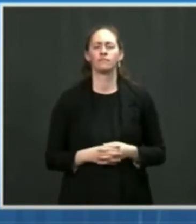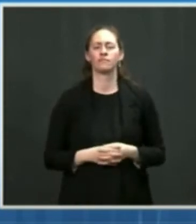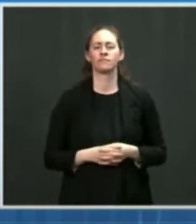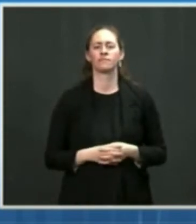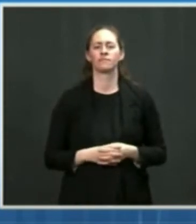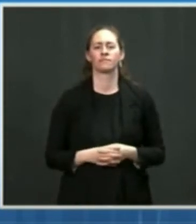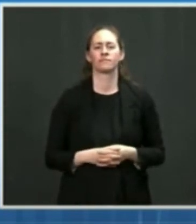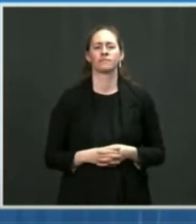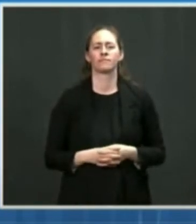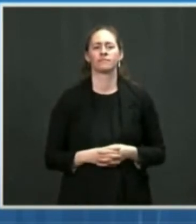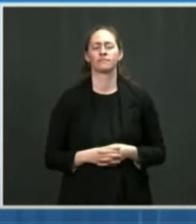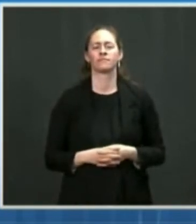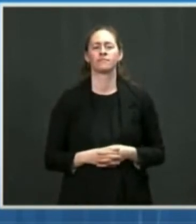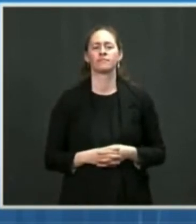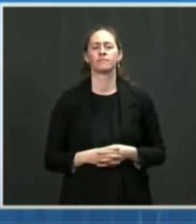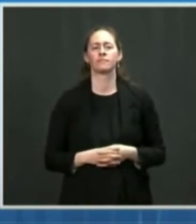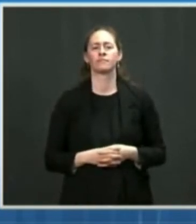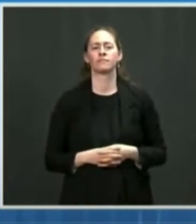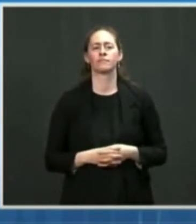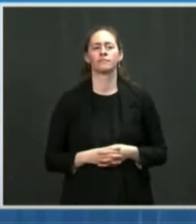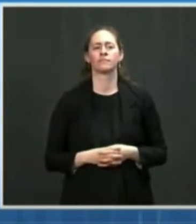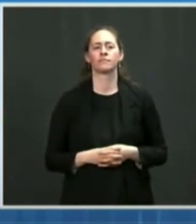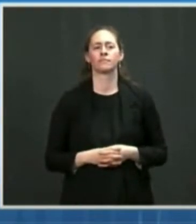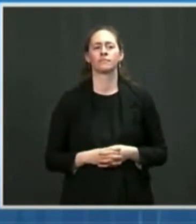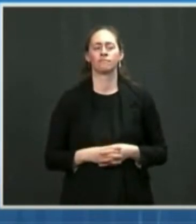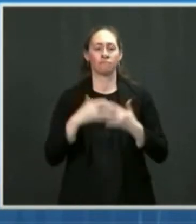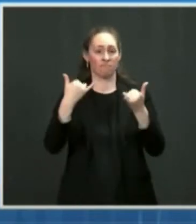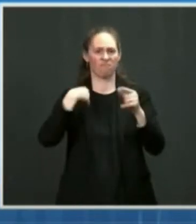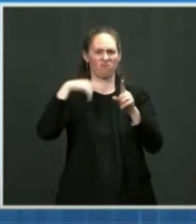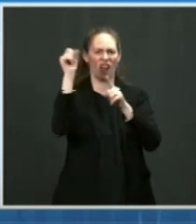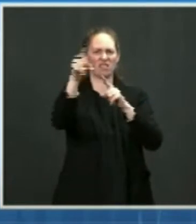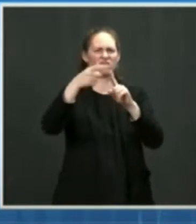Yamiche Al-Noor with PBS.